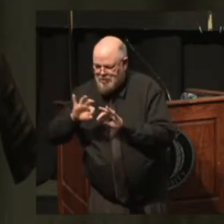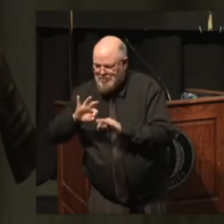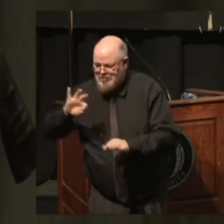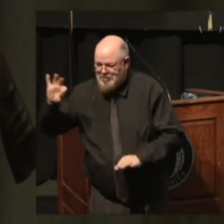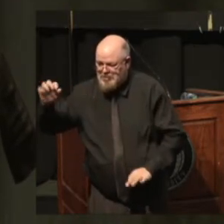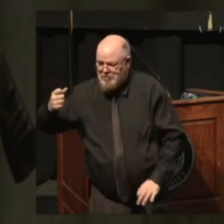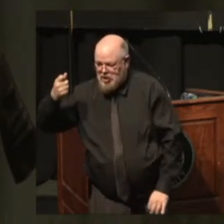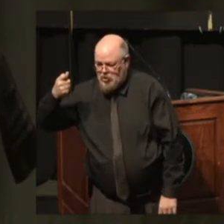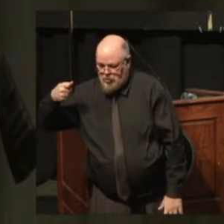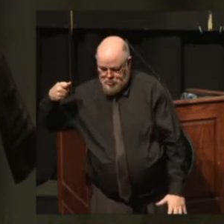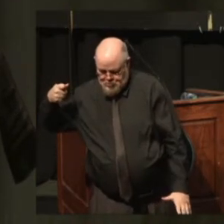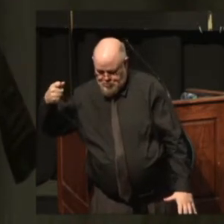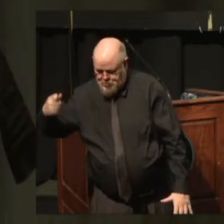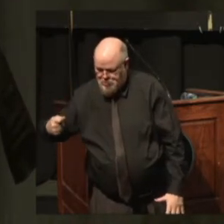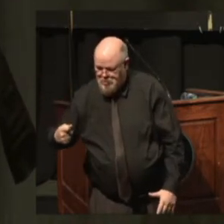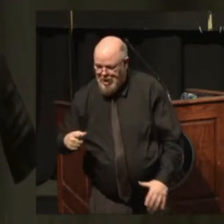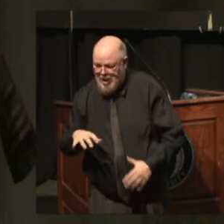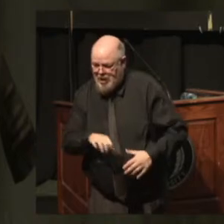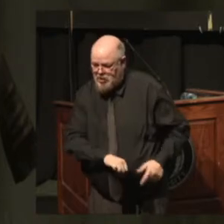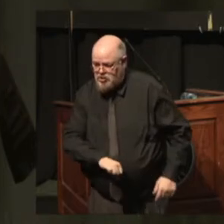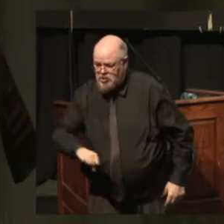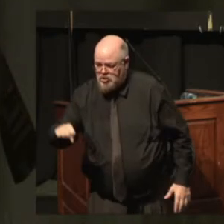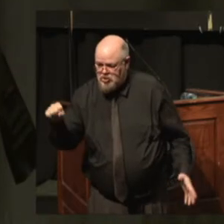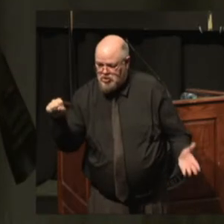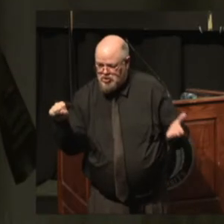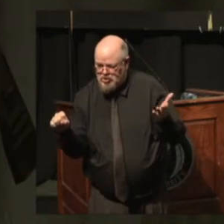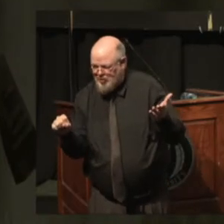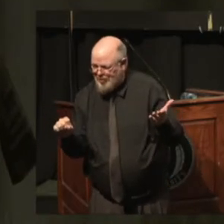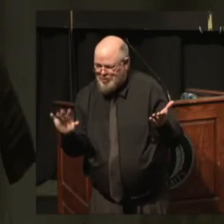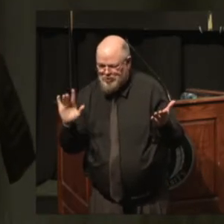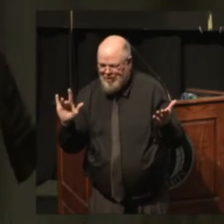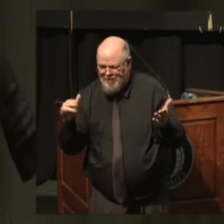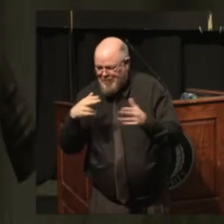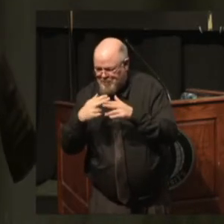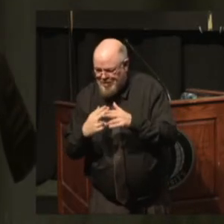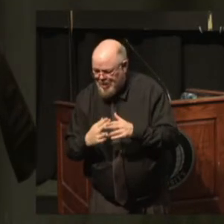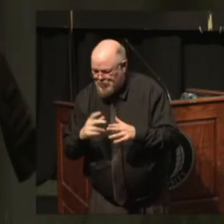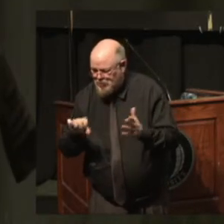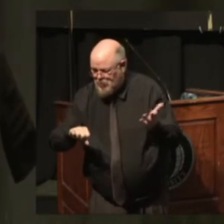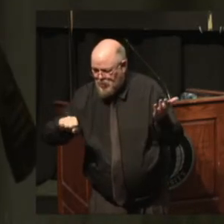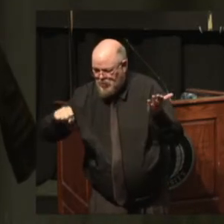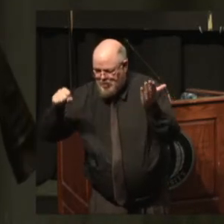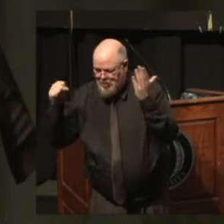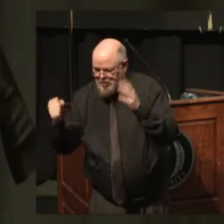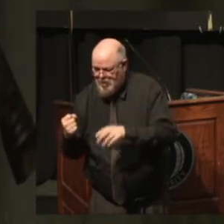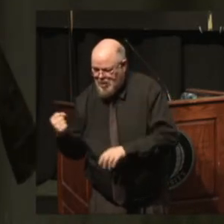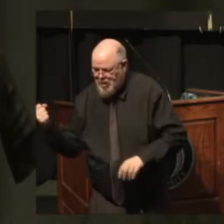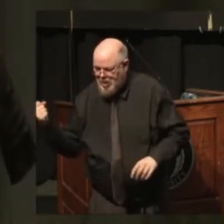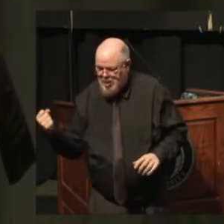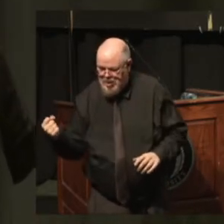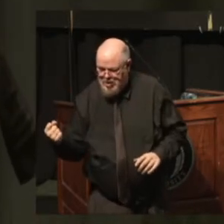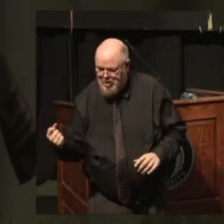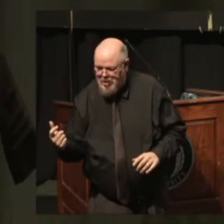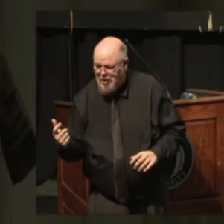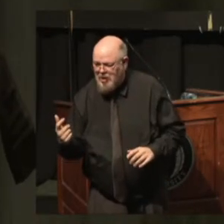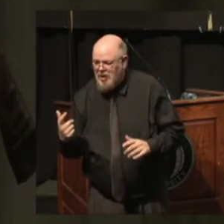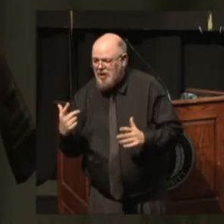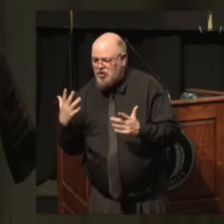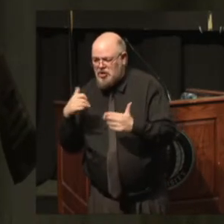to 20 pound sword. Shaquille O'Neal, a foot taller, 2 foot taller, standing